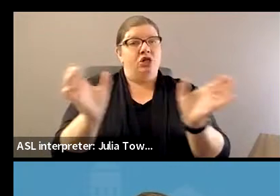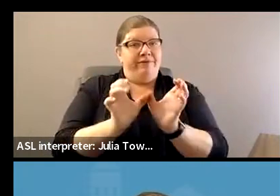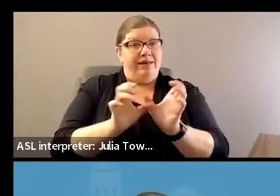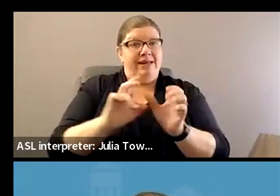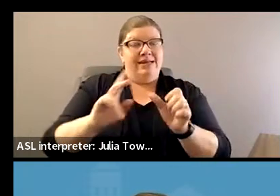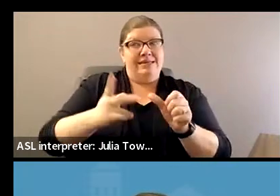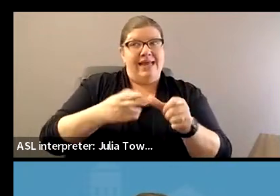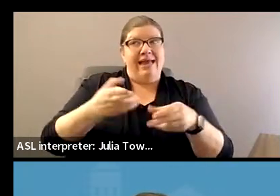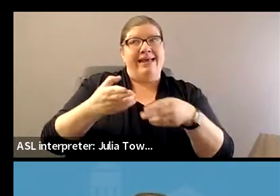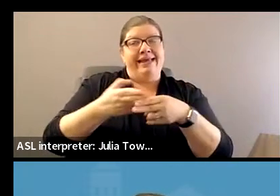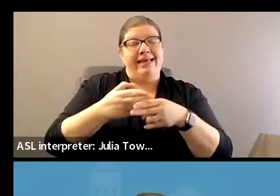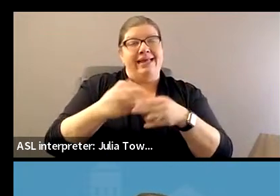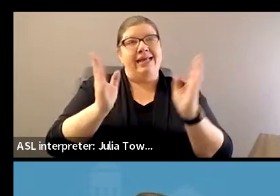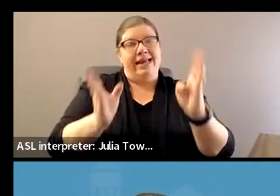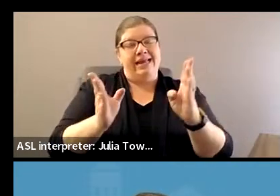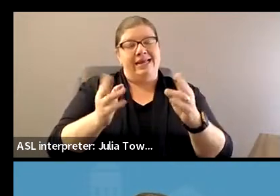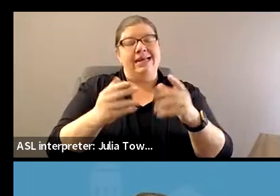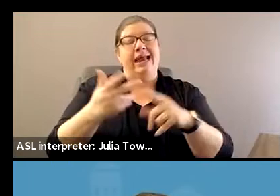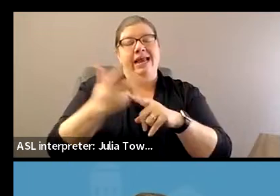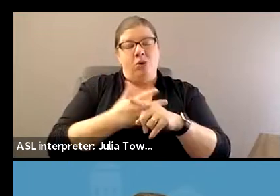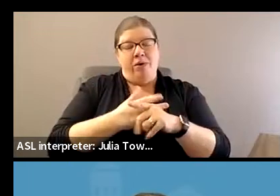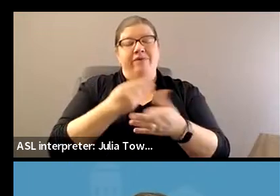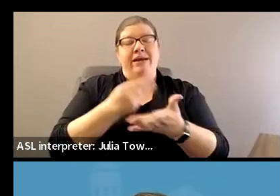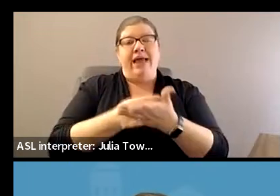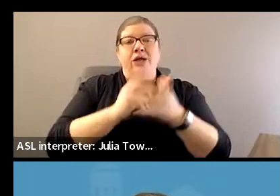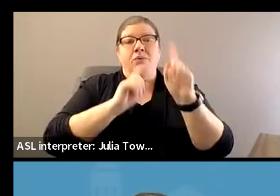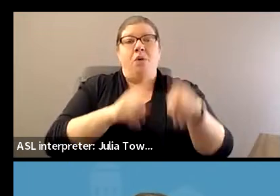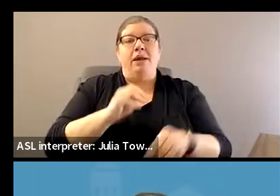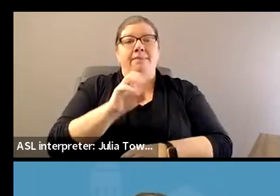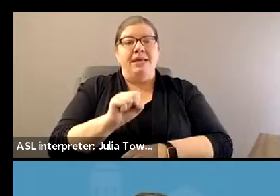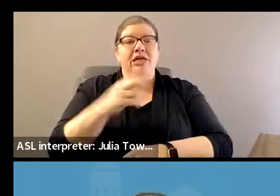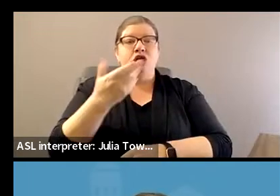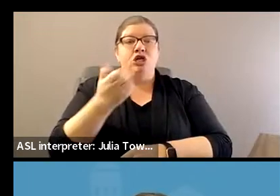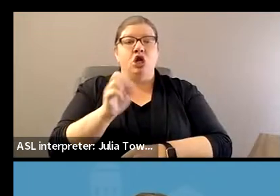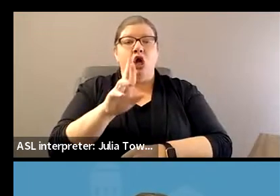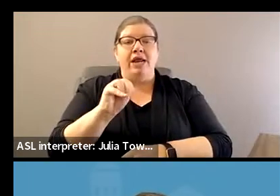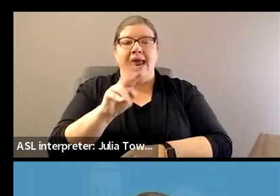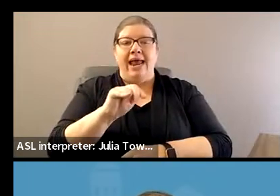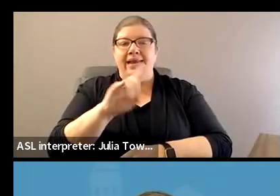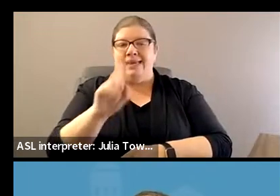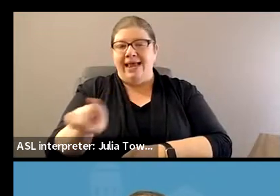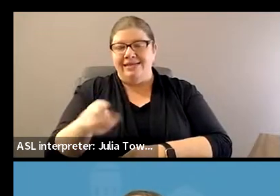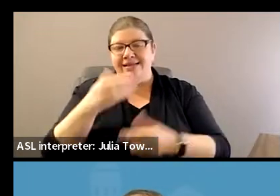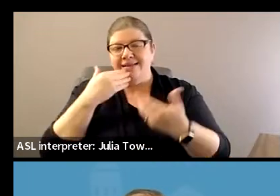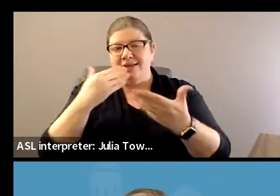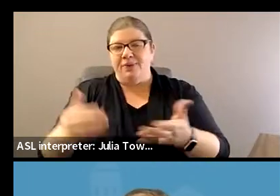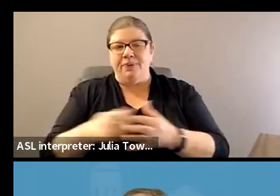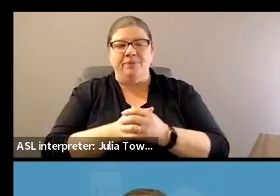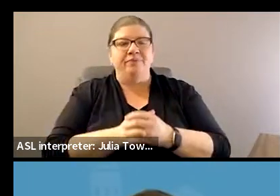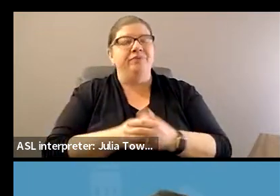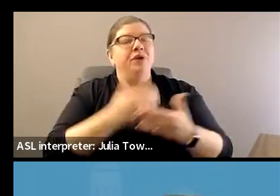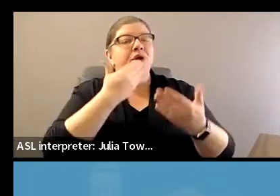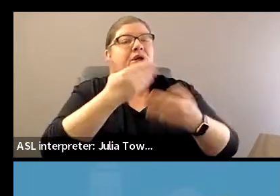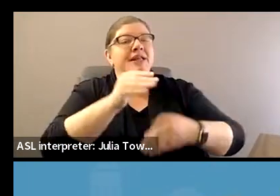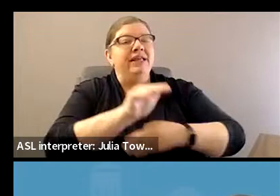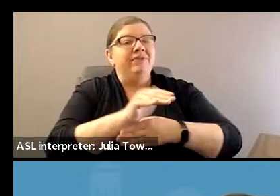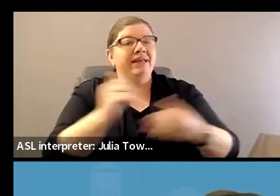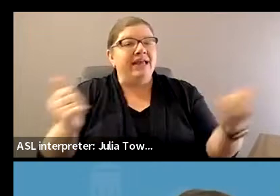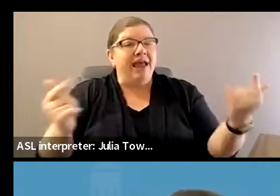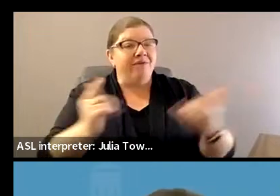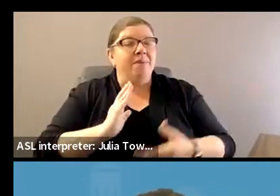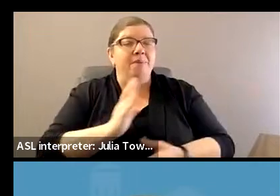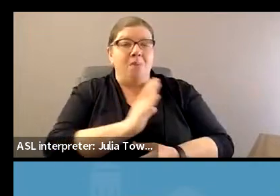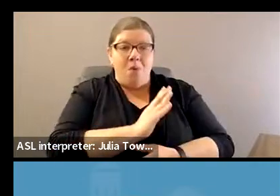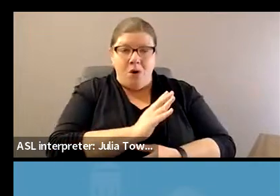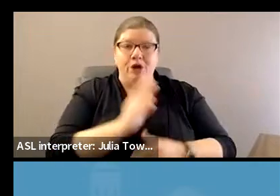interim financial report for the fiscal year. Ms. Hernandez, yes. Good evening, everyone. Good evening, board